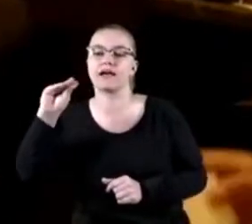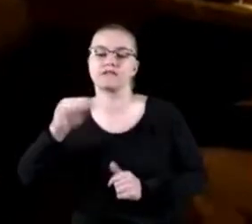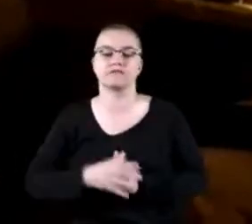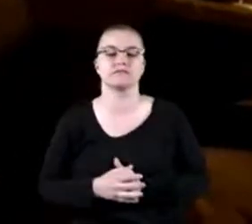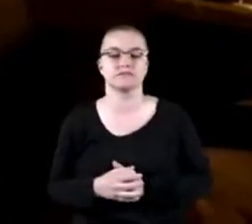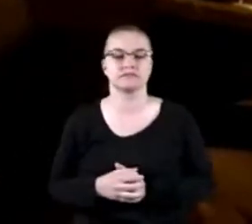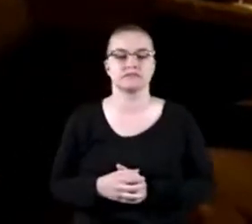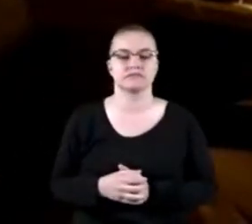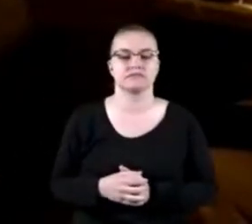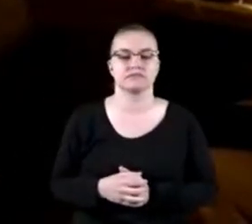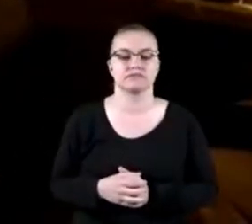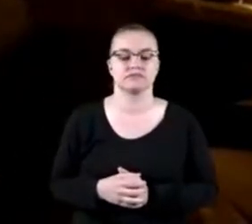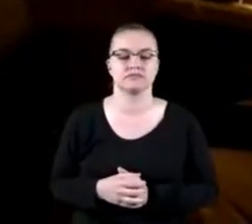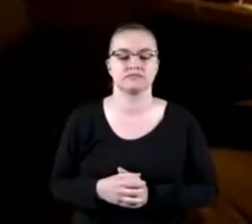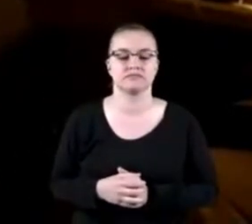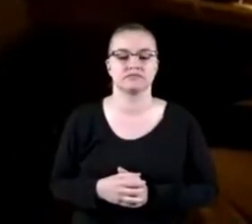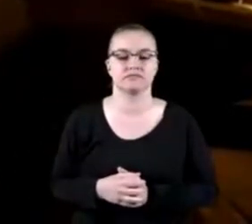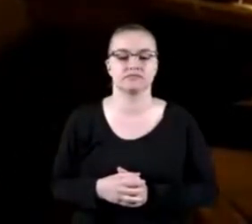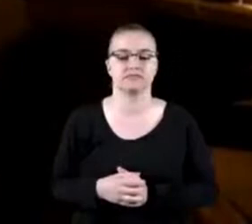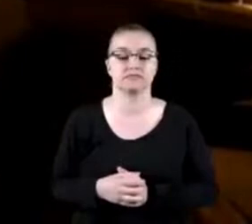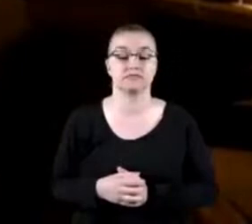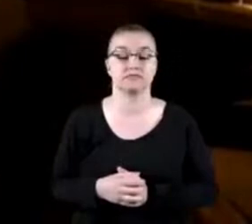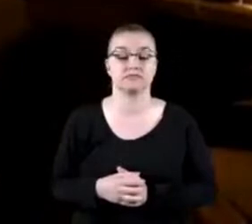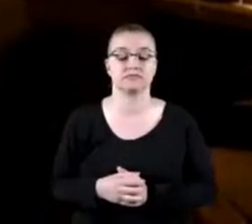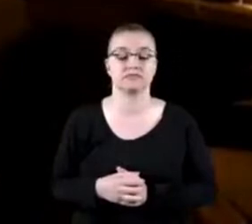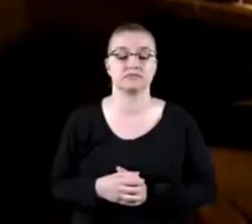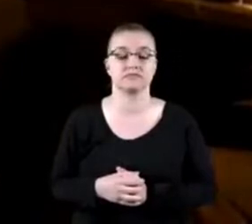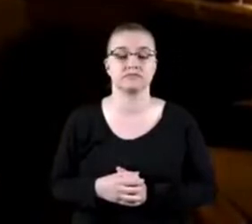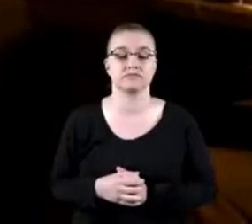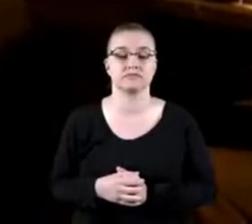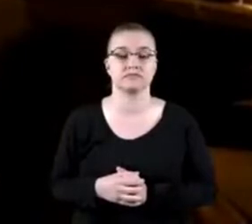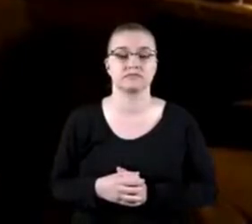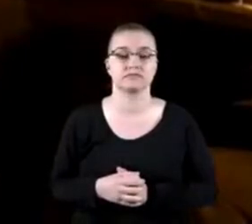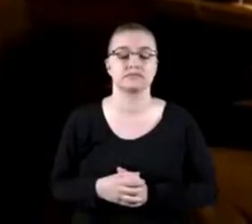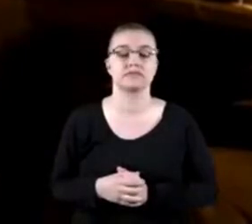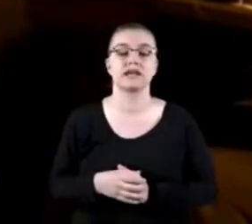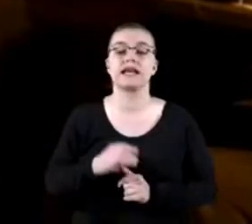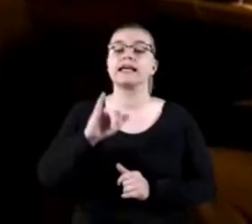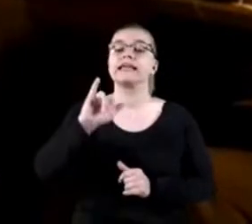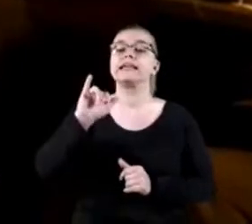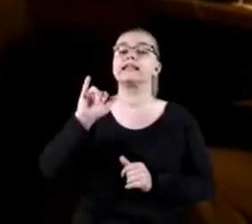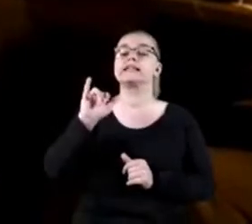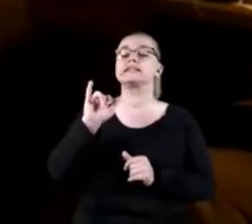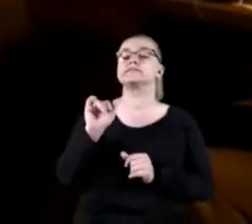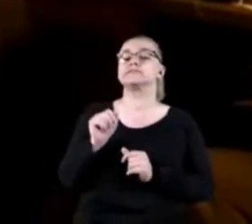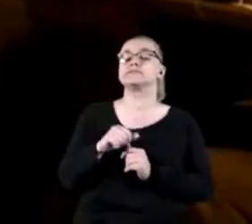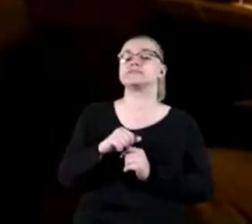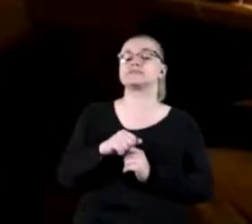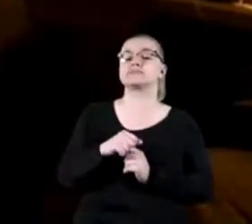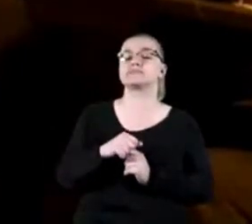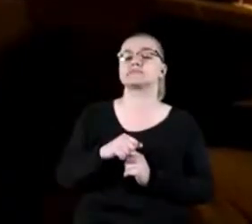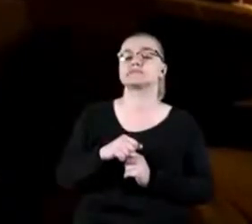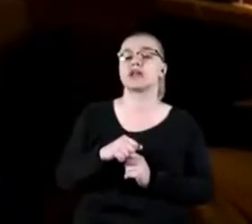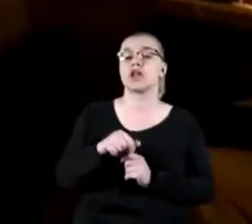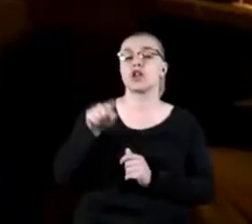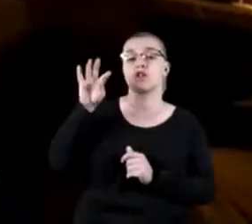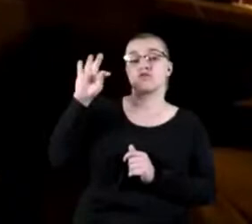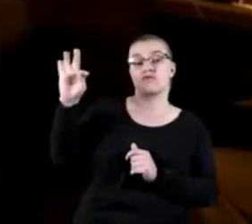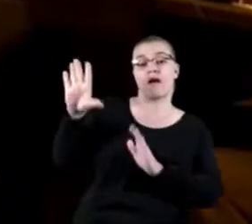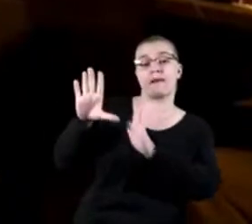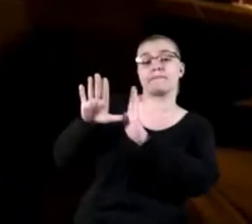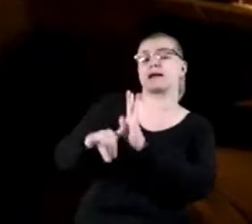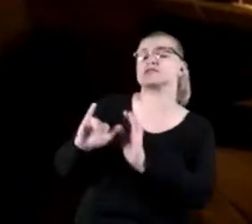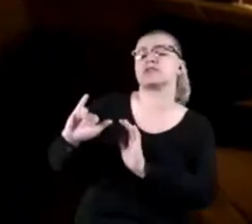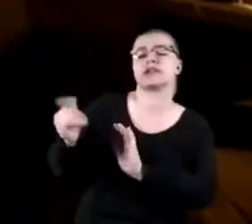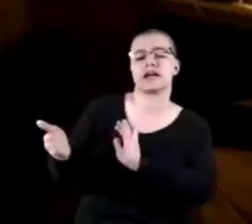the city from a very vulnerable to a very, very resilient city in 2 decades time. I'm